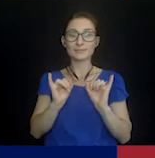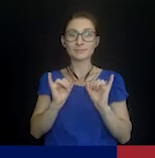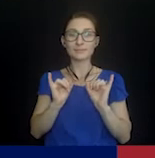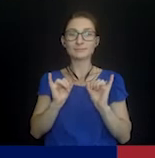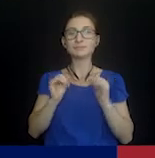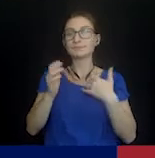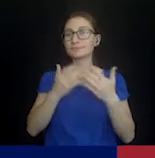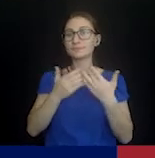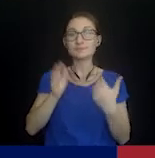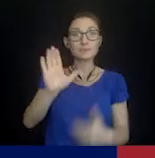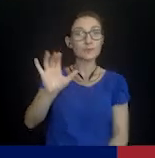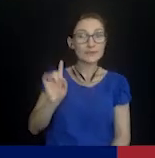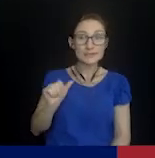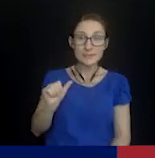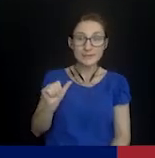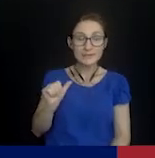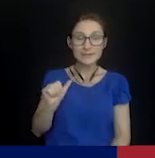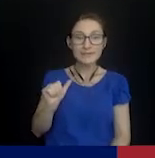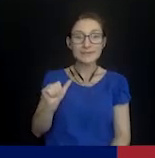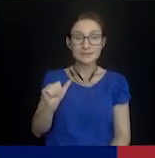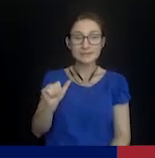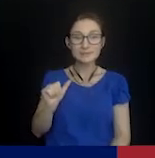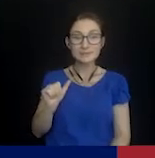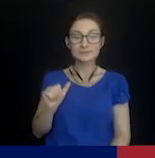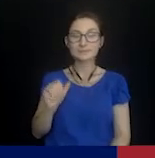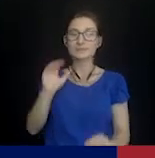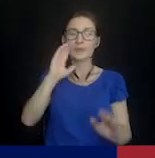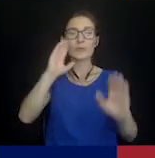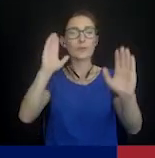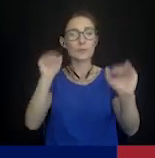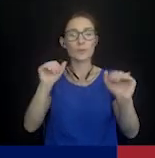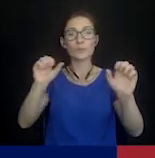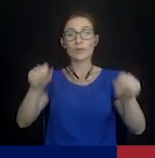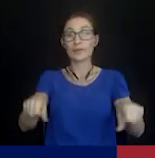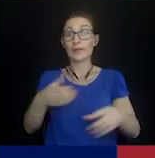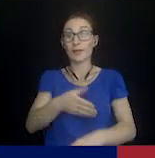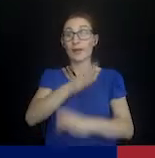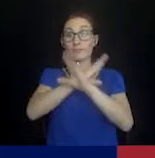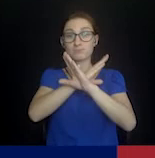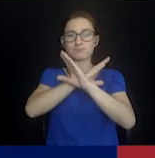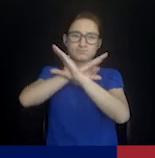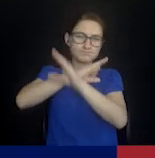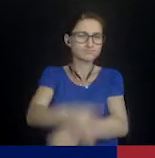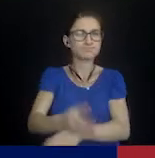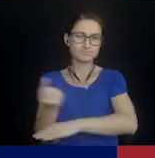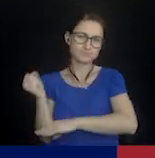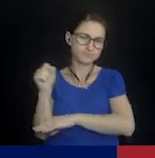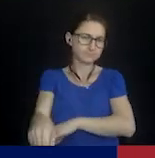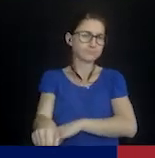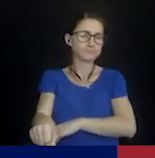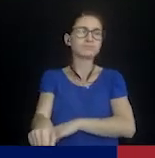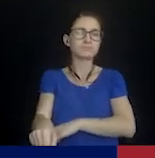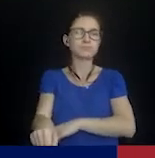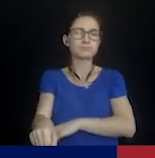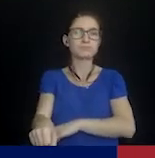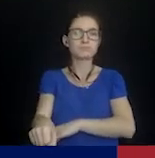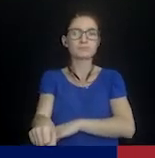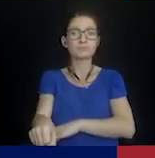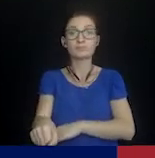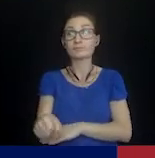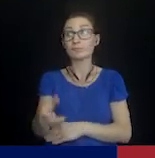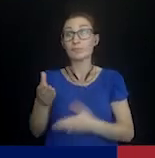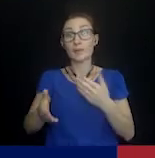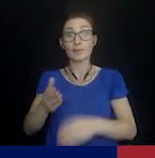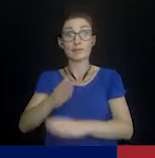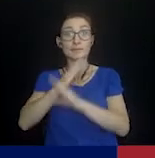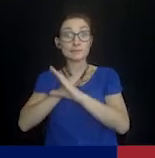matter what your disability is. I hope that we are able to remove barriers that